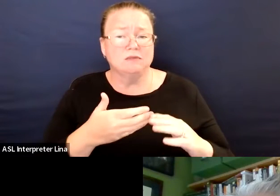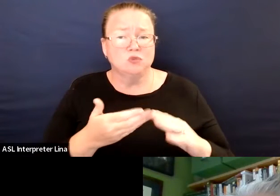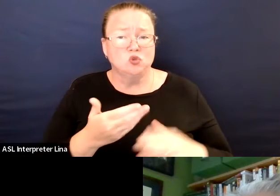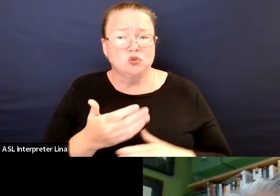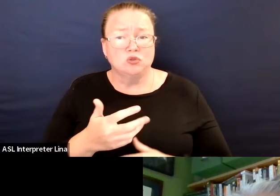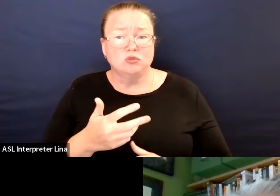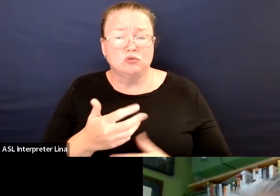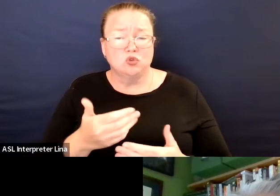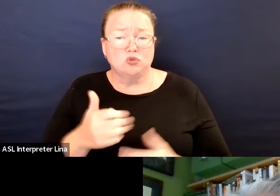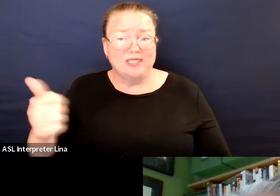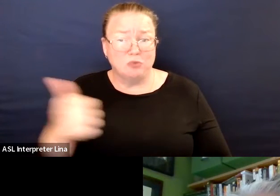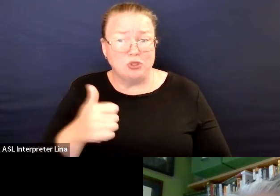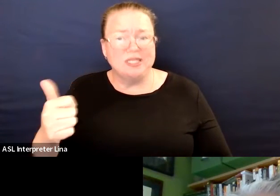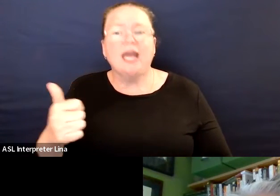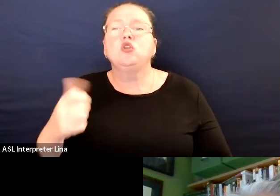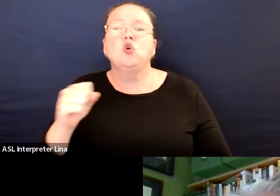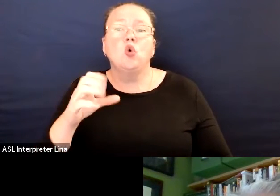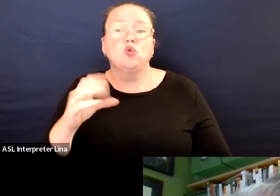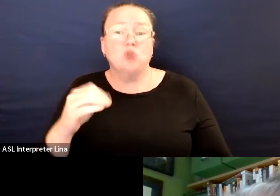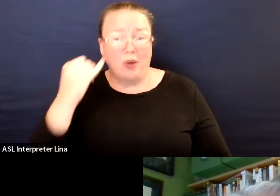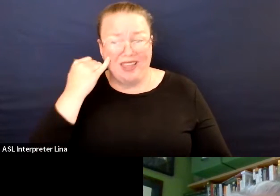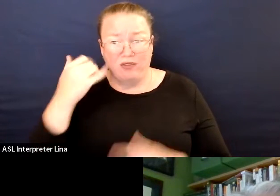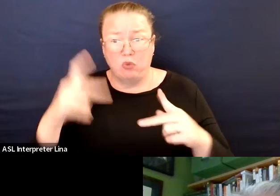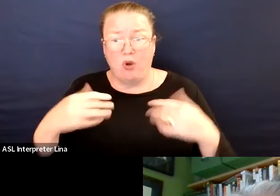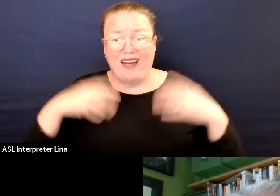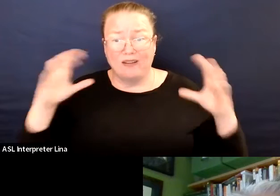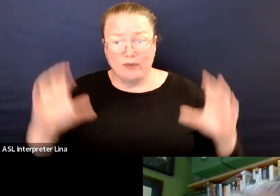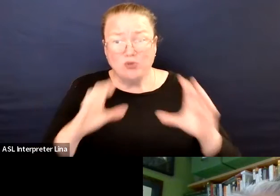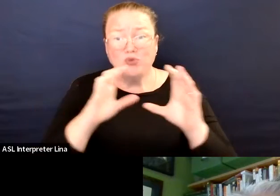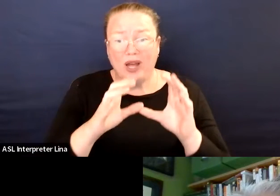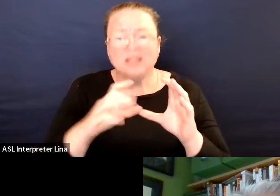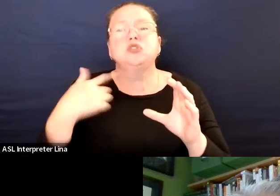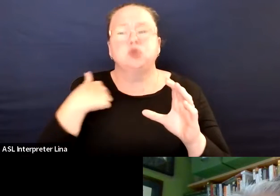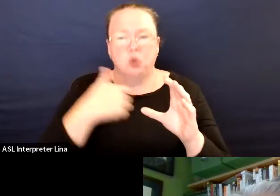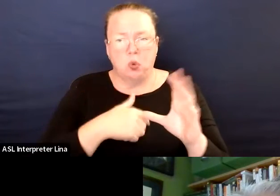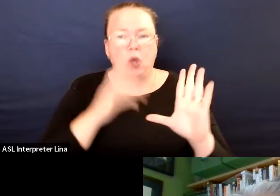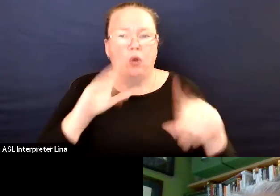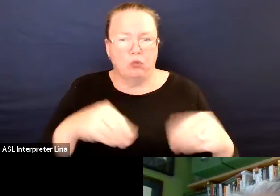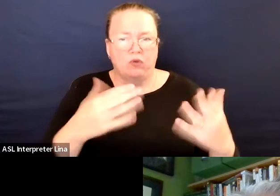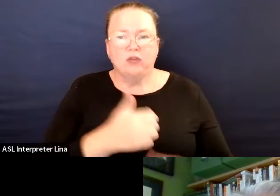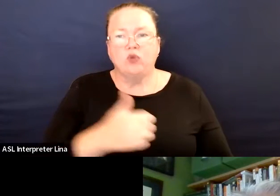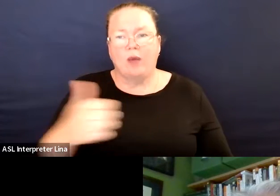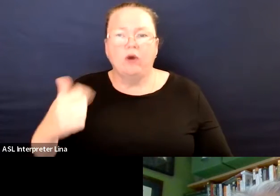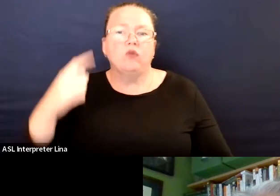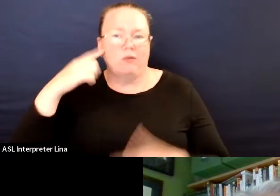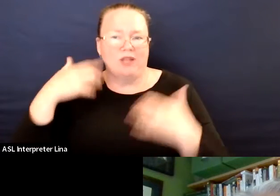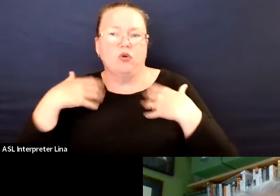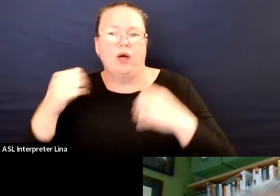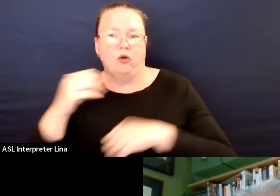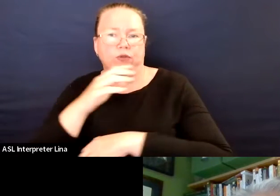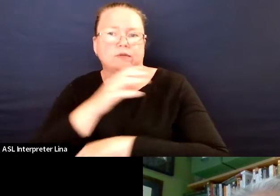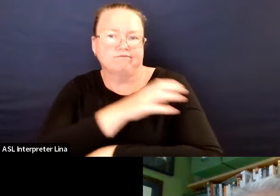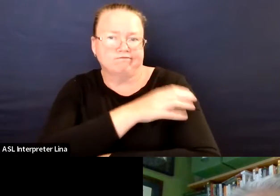response, so we will transport a person to a mental health facility in a time of crisis as well. So we've done a lot. We've done ones on